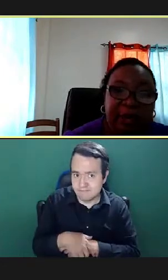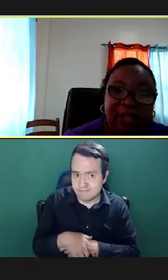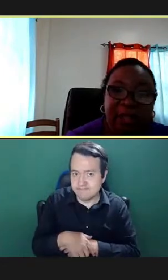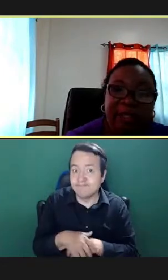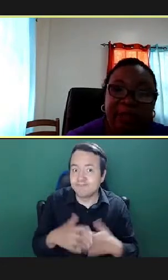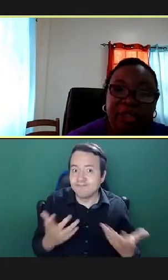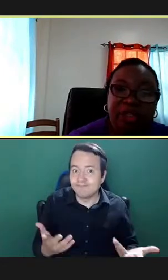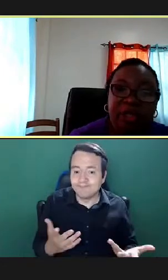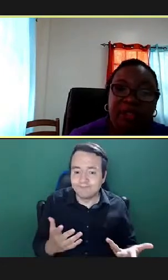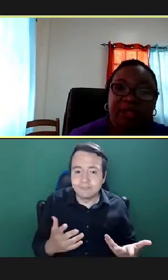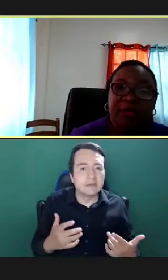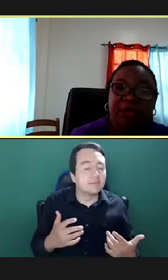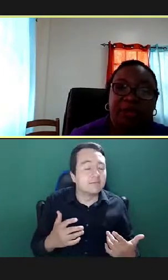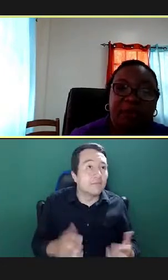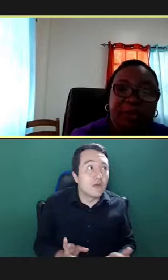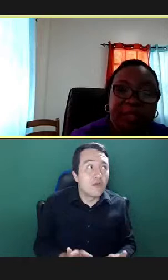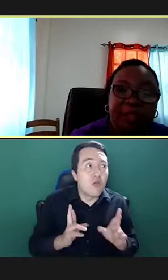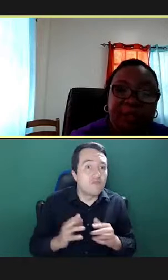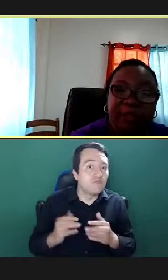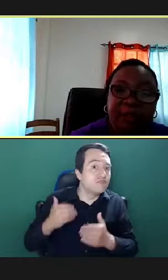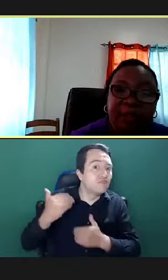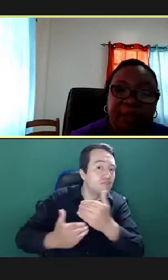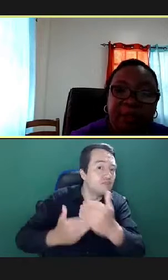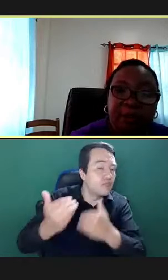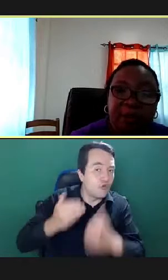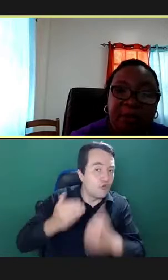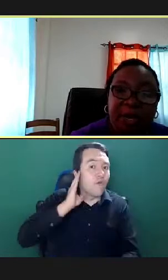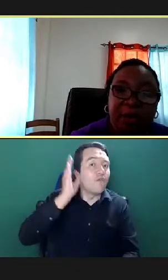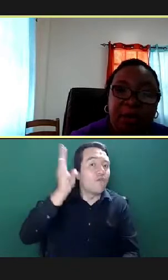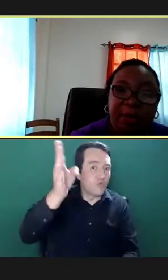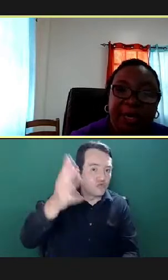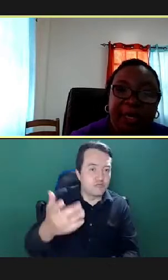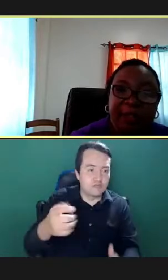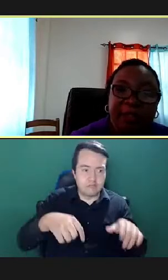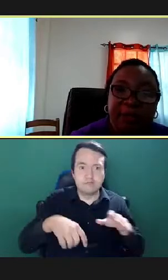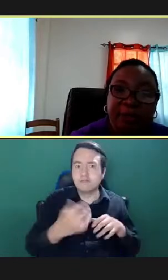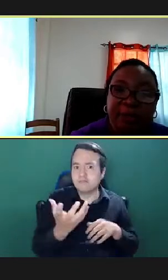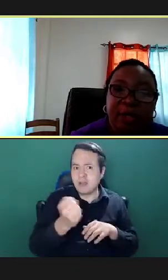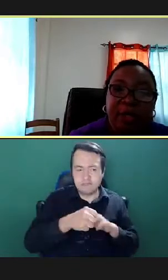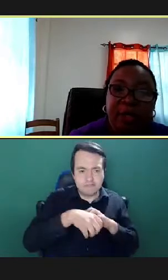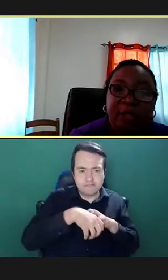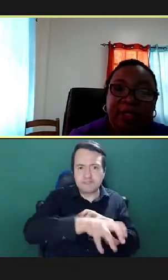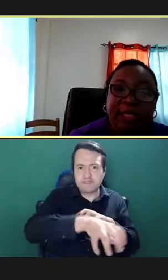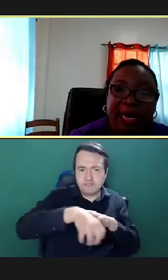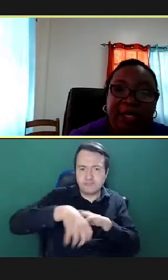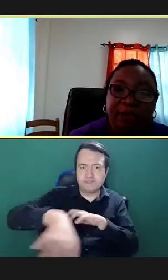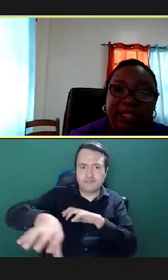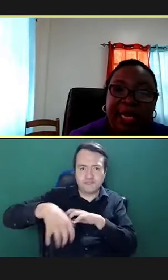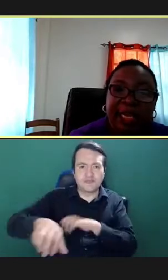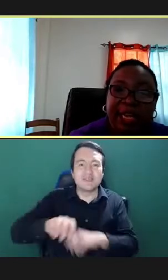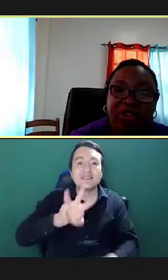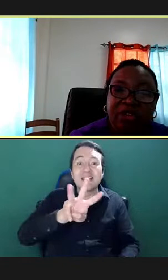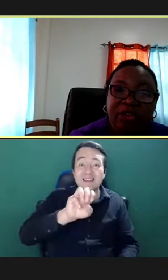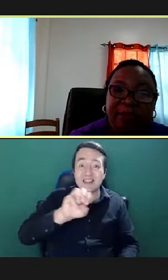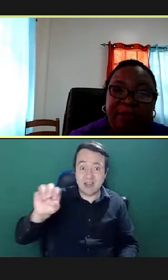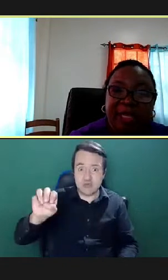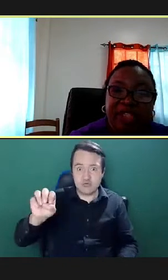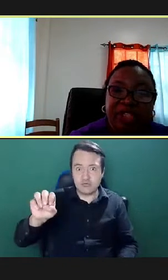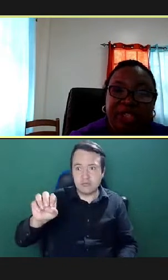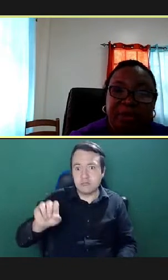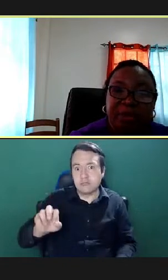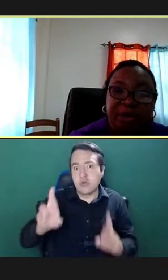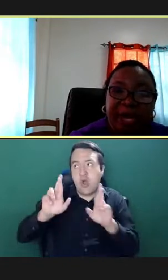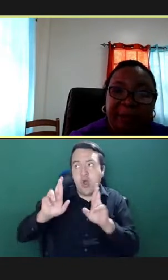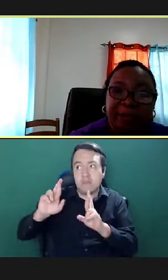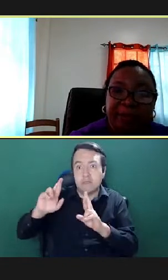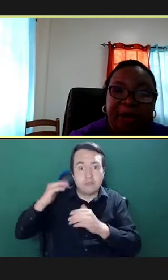As a long-term solution also, we are hoping to start our psychiatric nurse